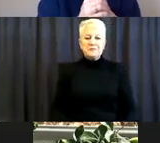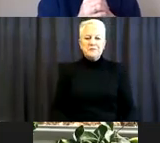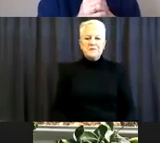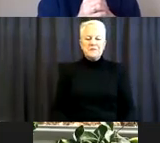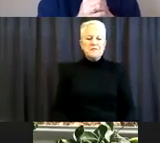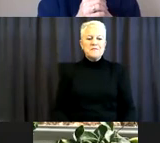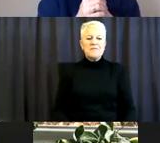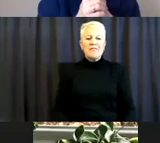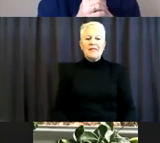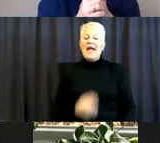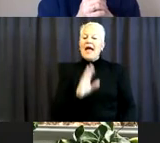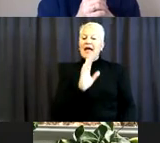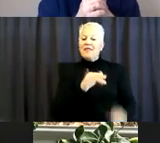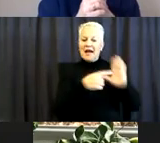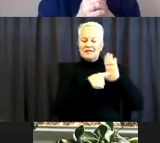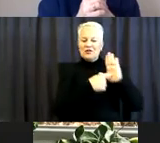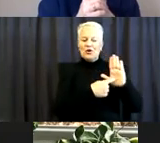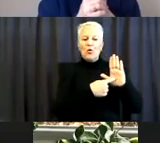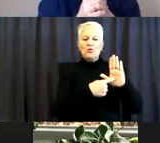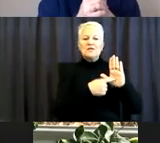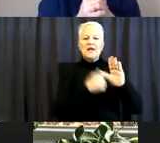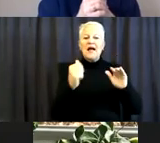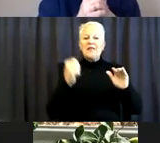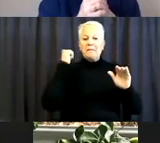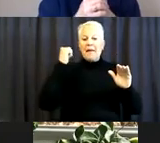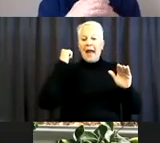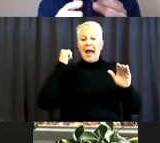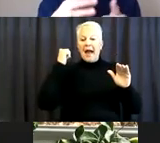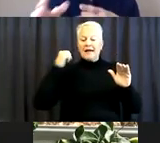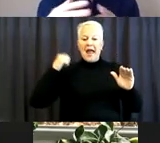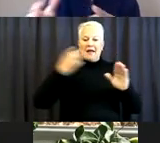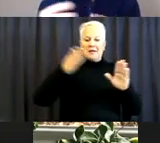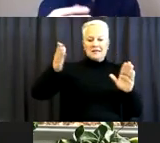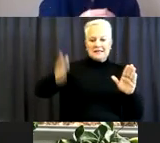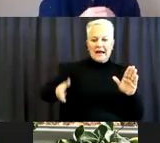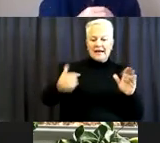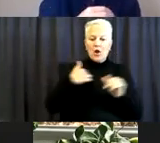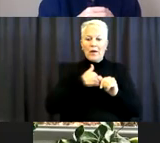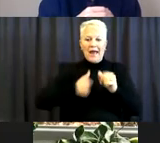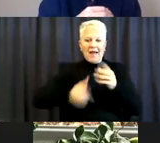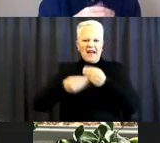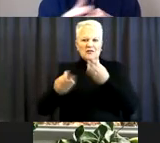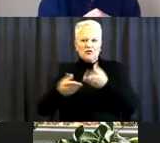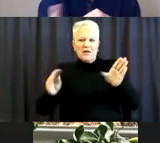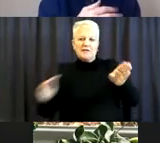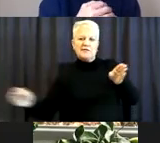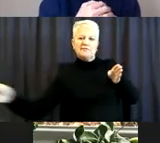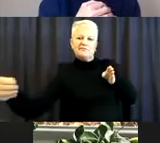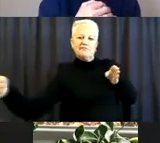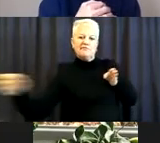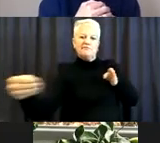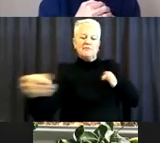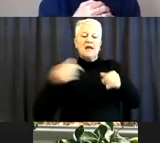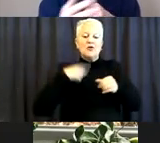It shows the back, the side view. So we have all the extra doodads You can see the card